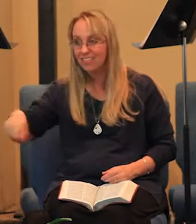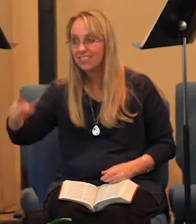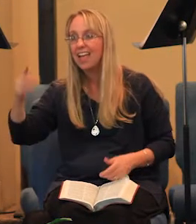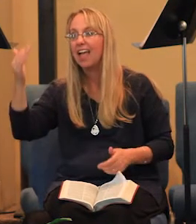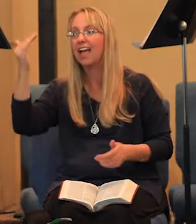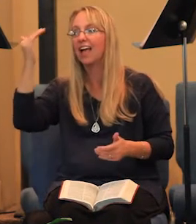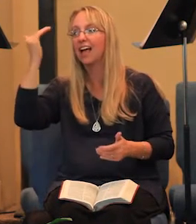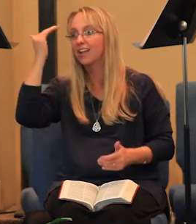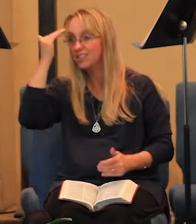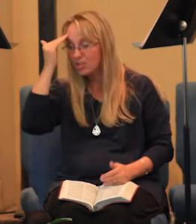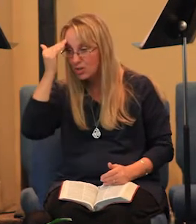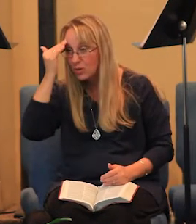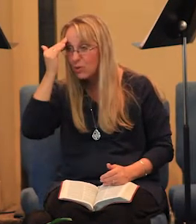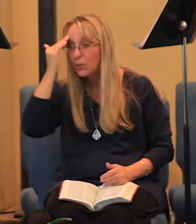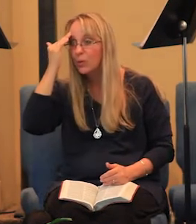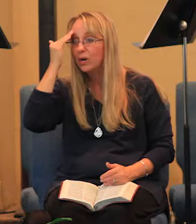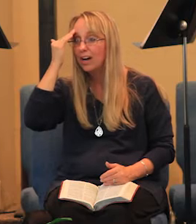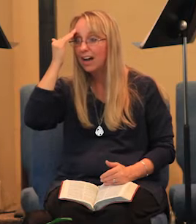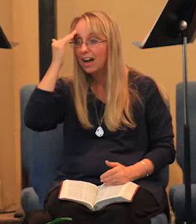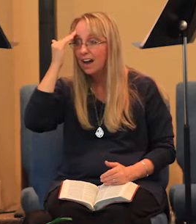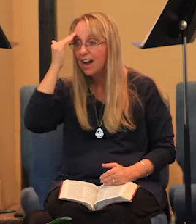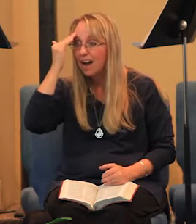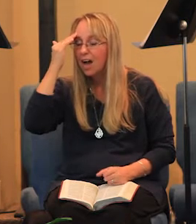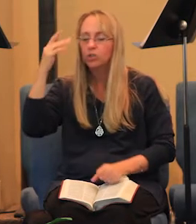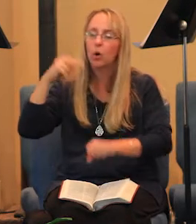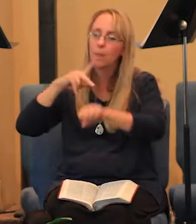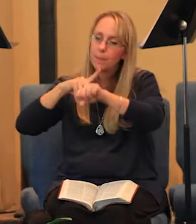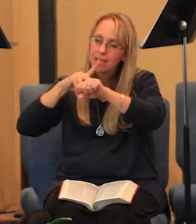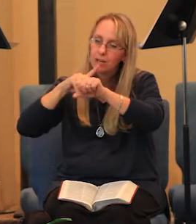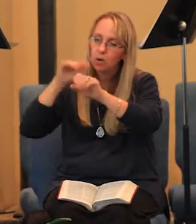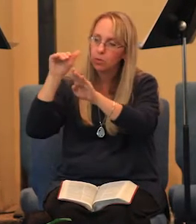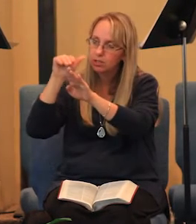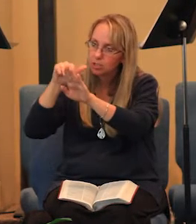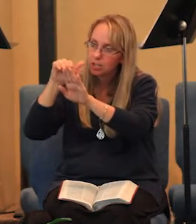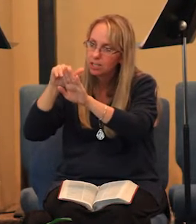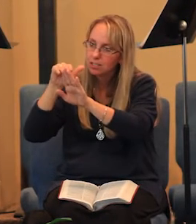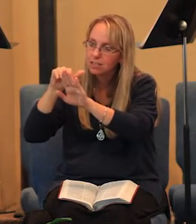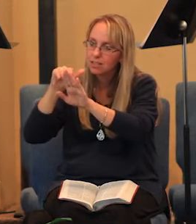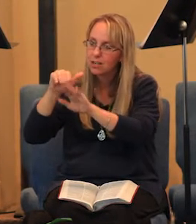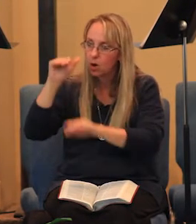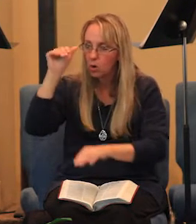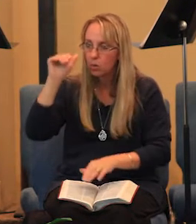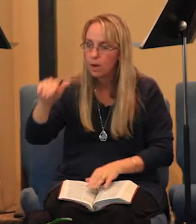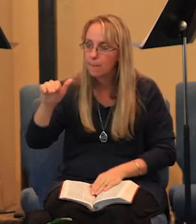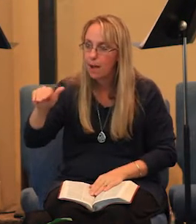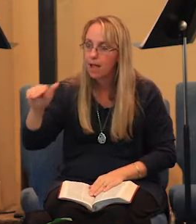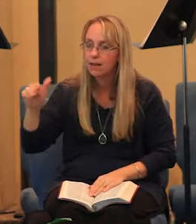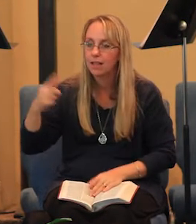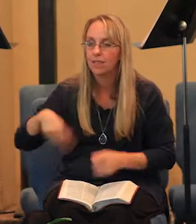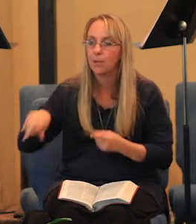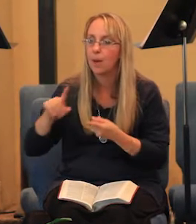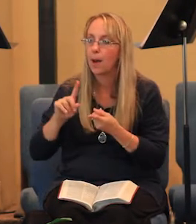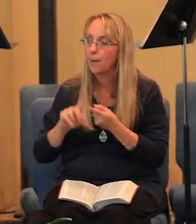They knew. And so Peter was just reminding them of what was familiar.